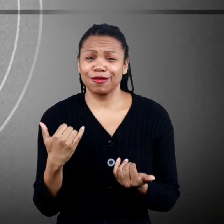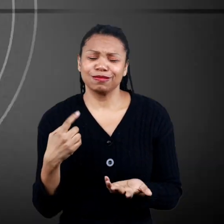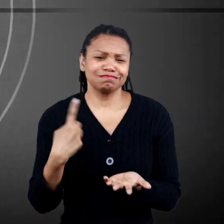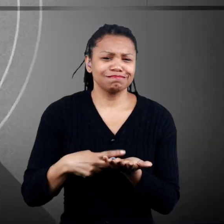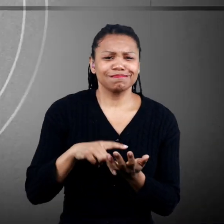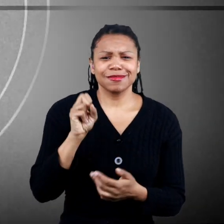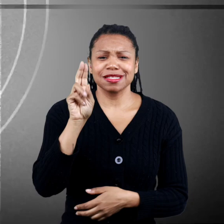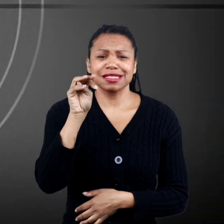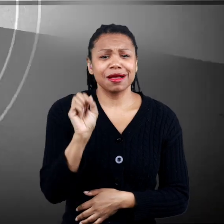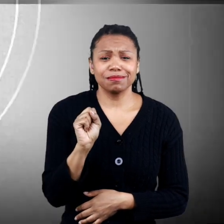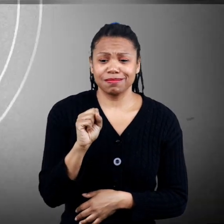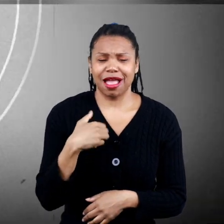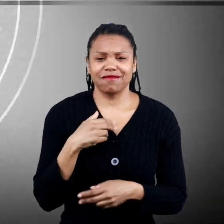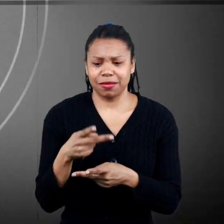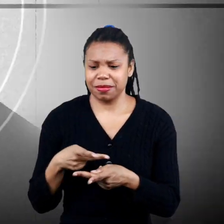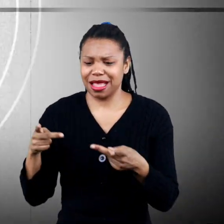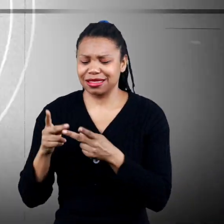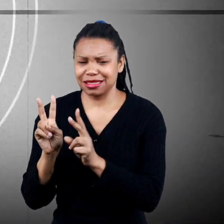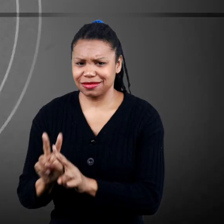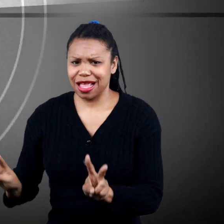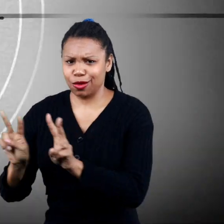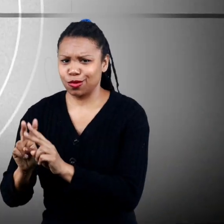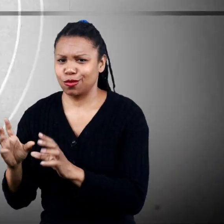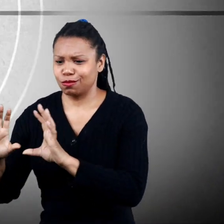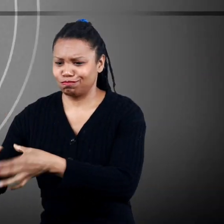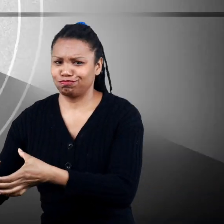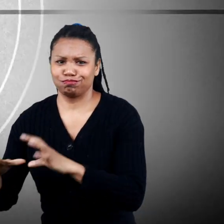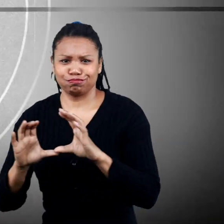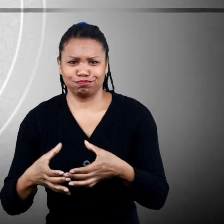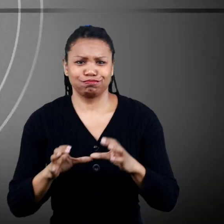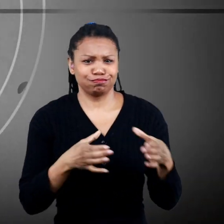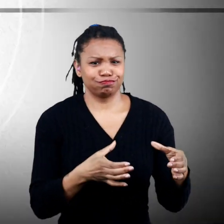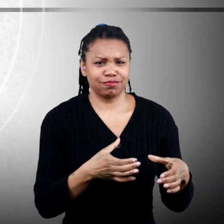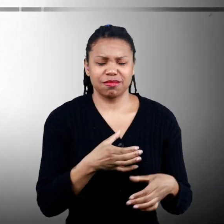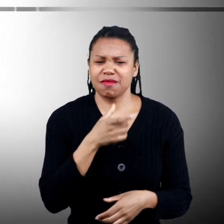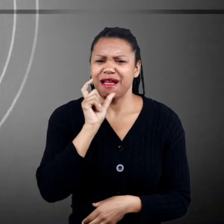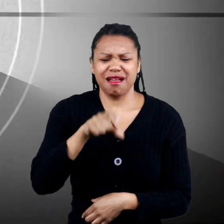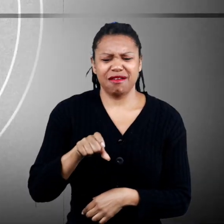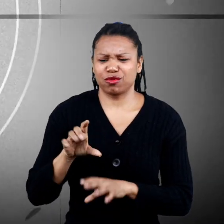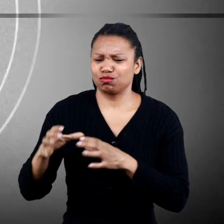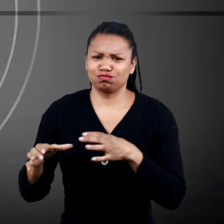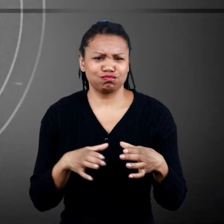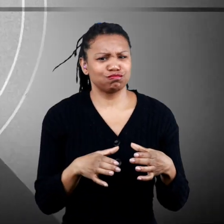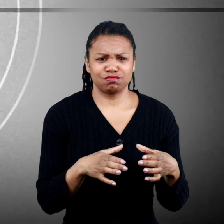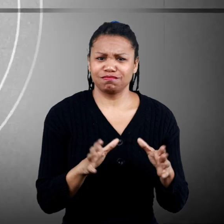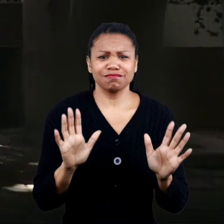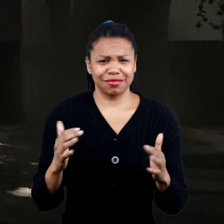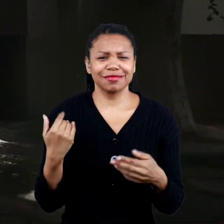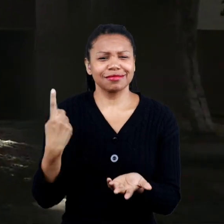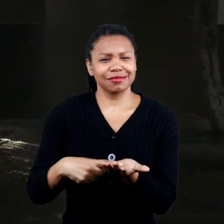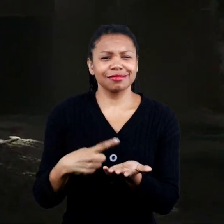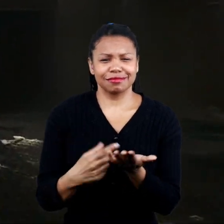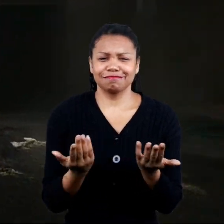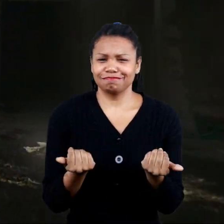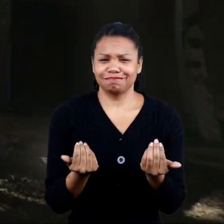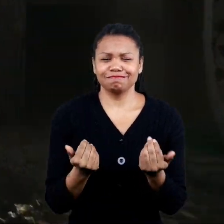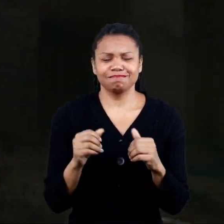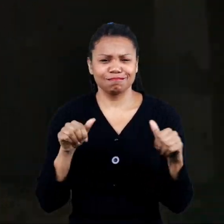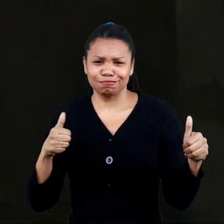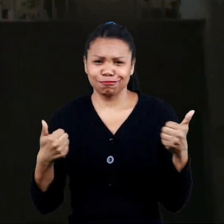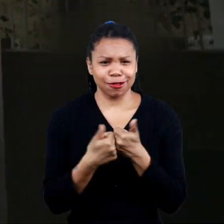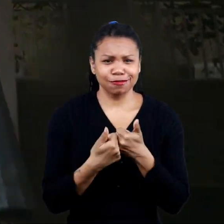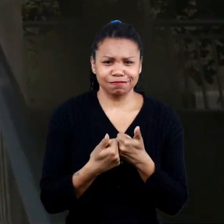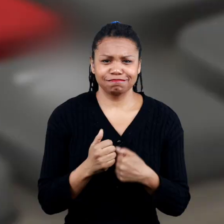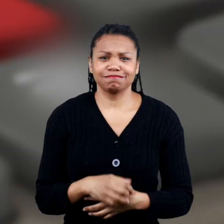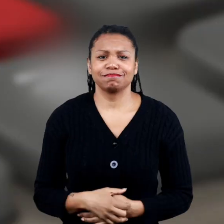Notice how all the sums in each place value column equal to less than ten. So we don't need to regroup. But now, let's